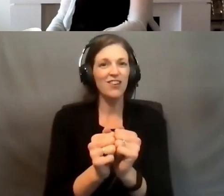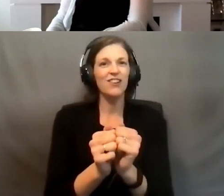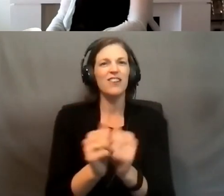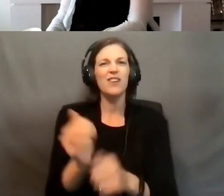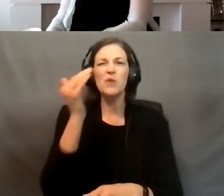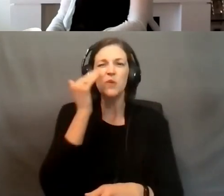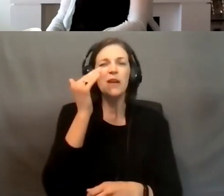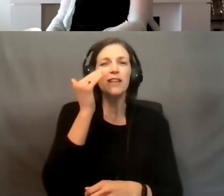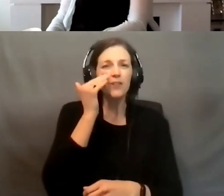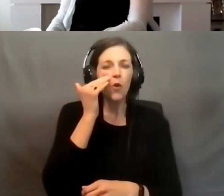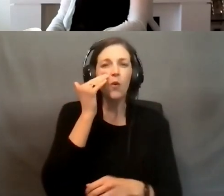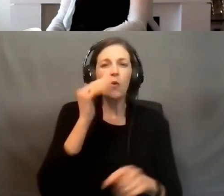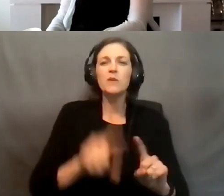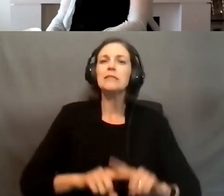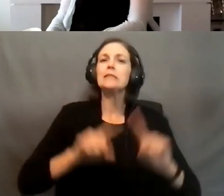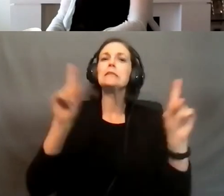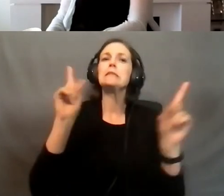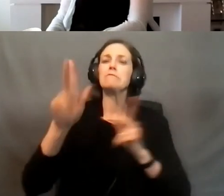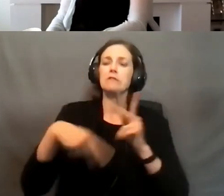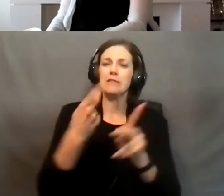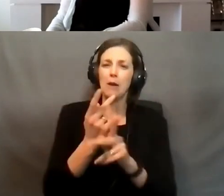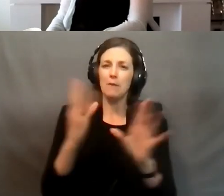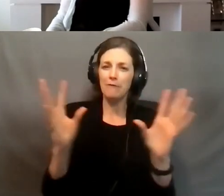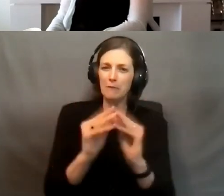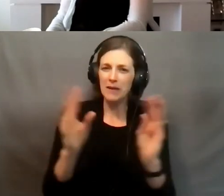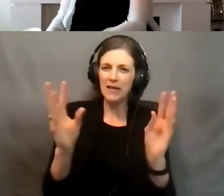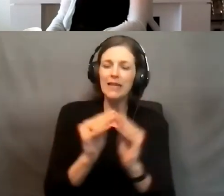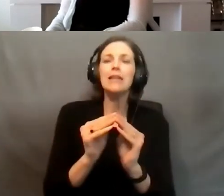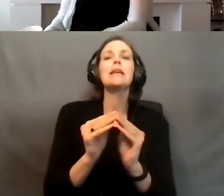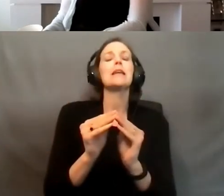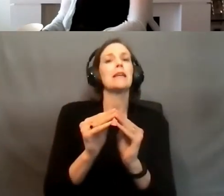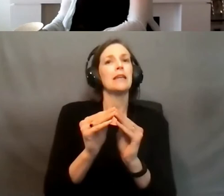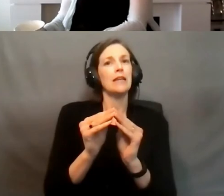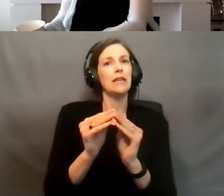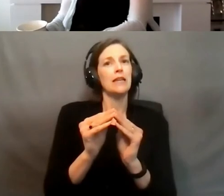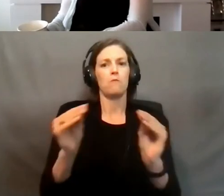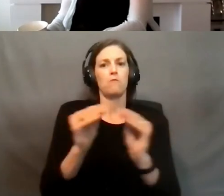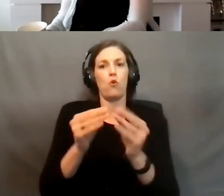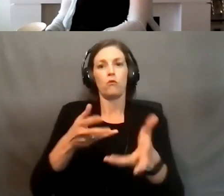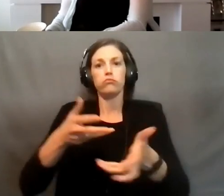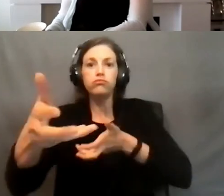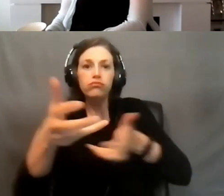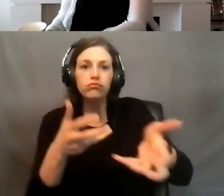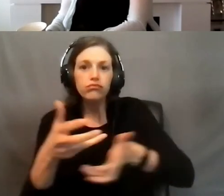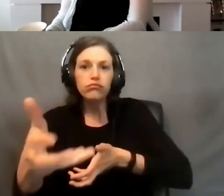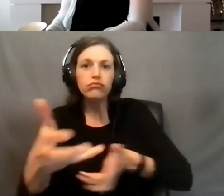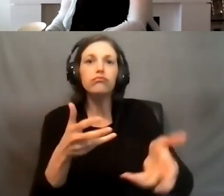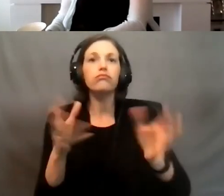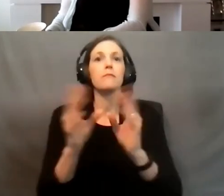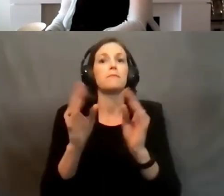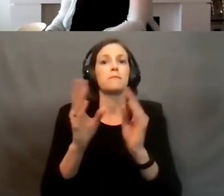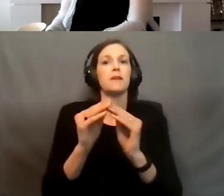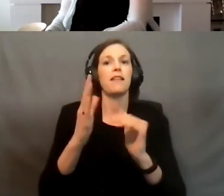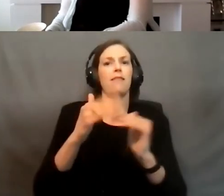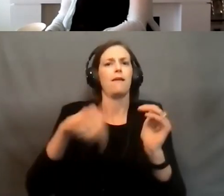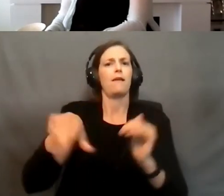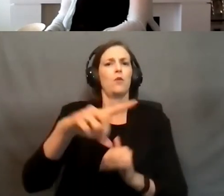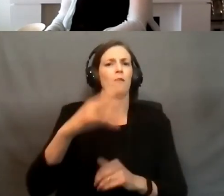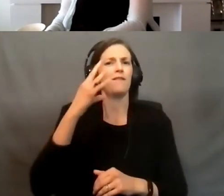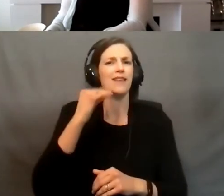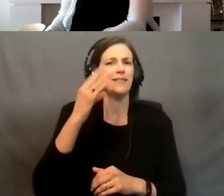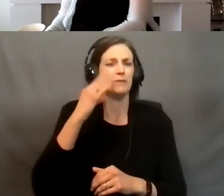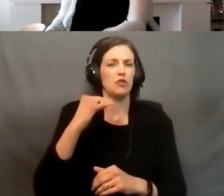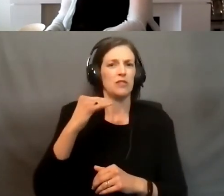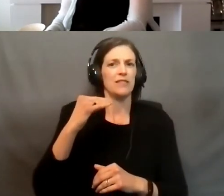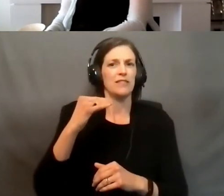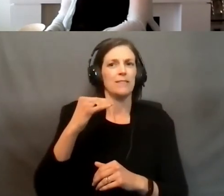this is going to be a different kind of meeting. It's going to be a more interactive meeting than you've probably done since